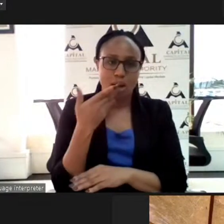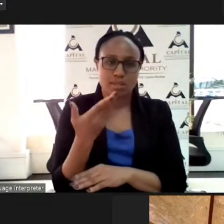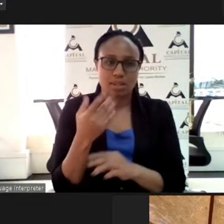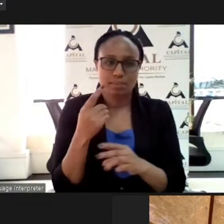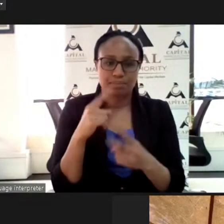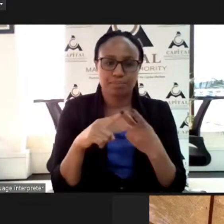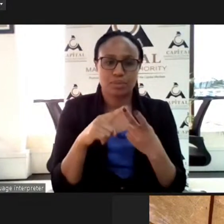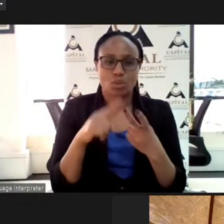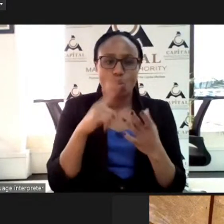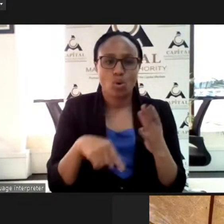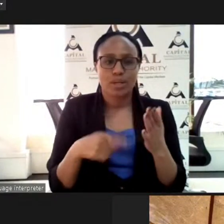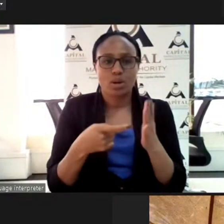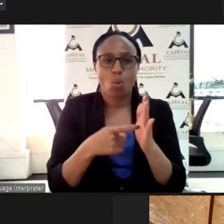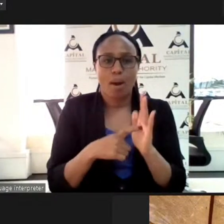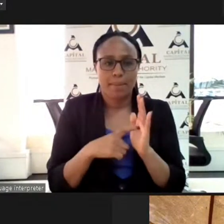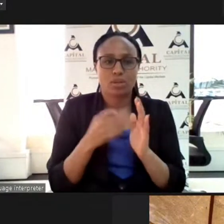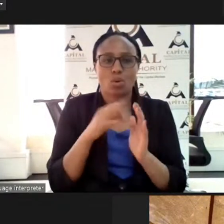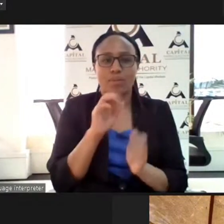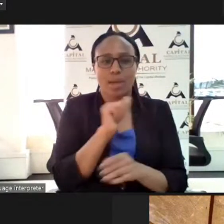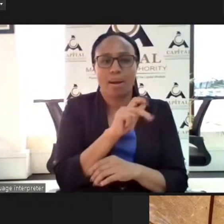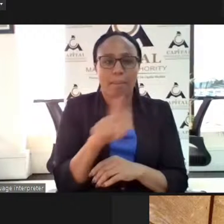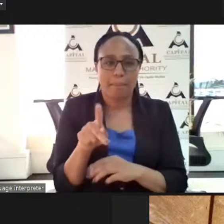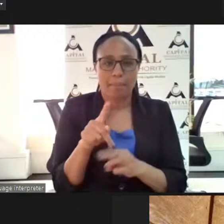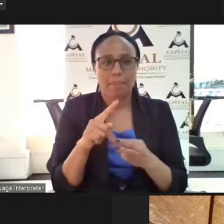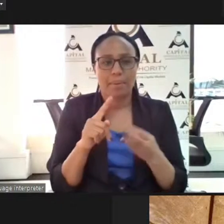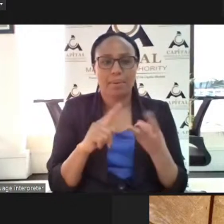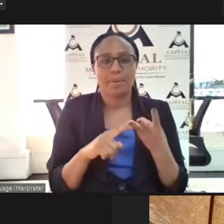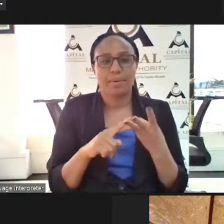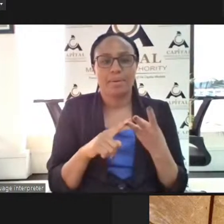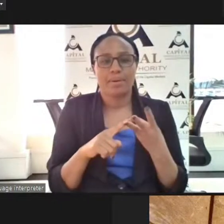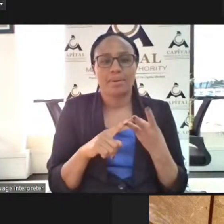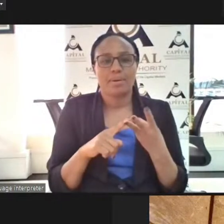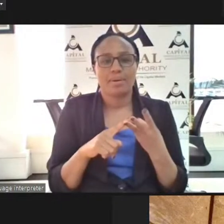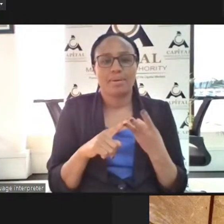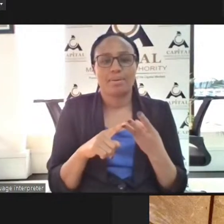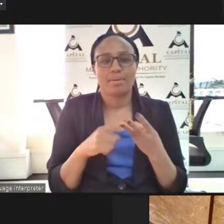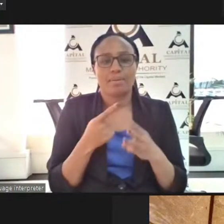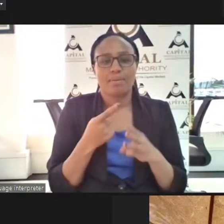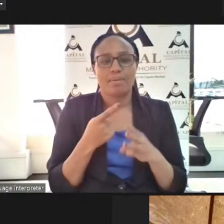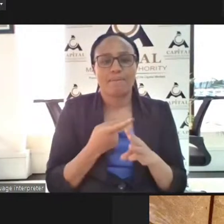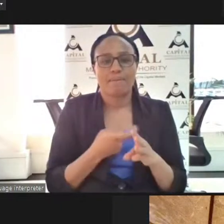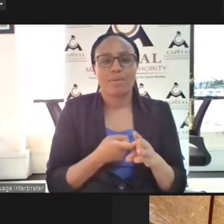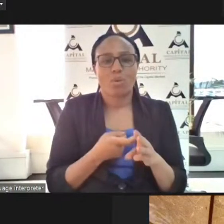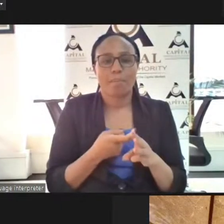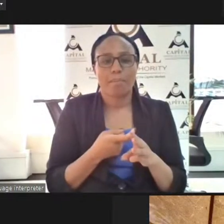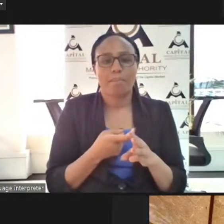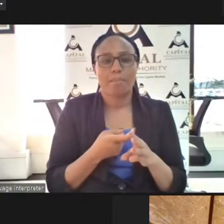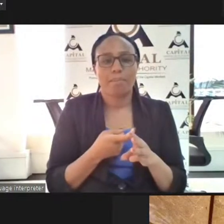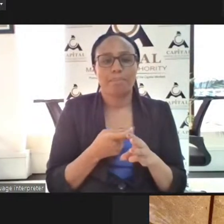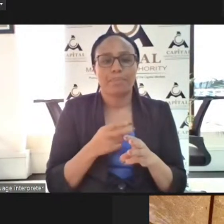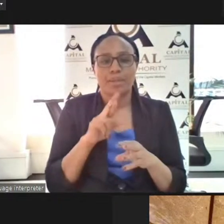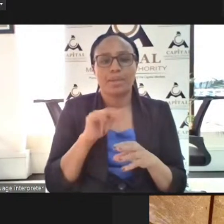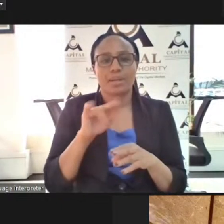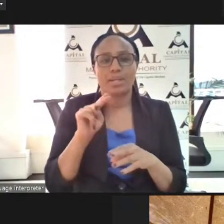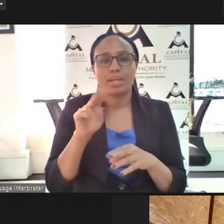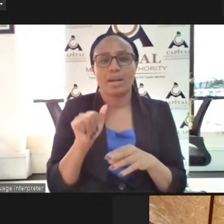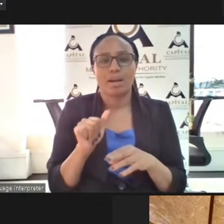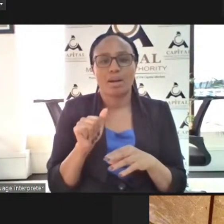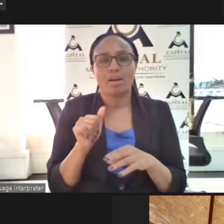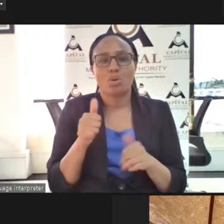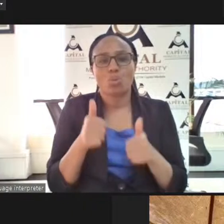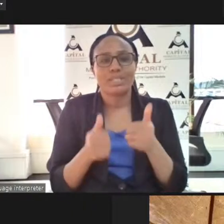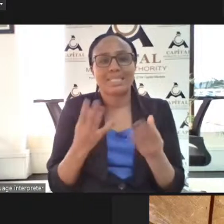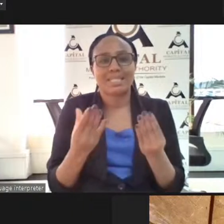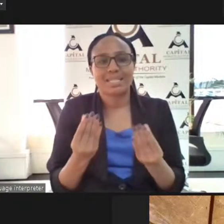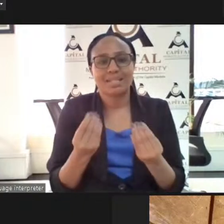of the app, and then also maybe from either from Rina, which is easier for diaspora, opening